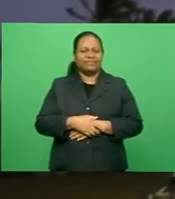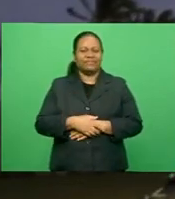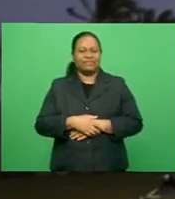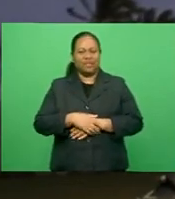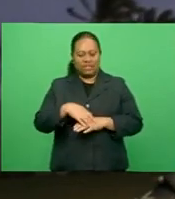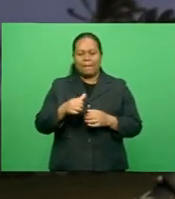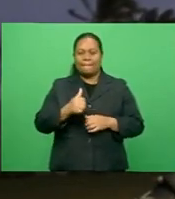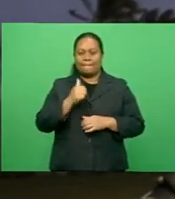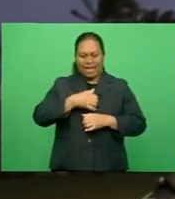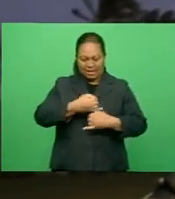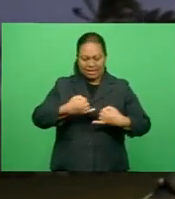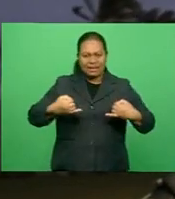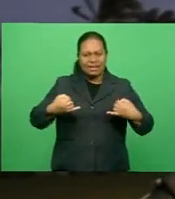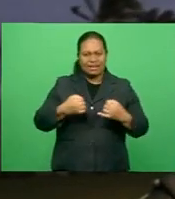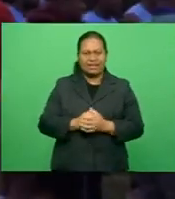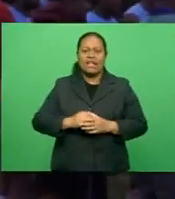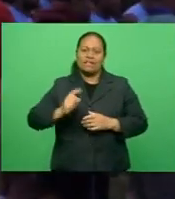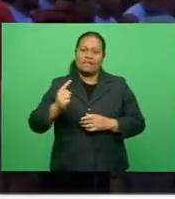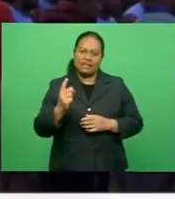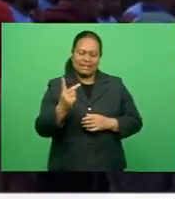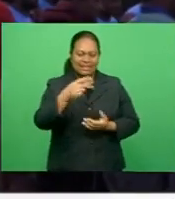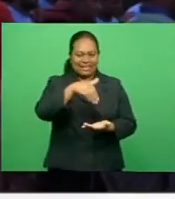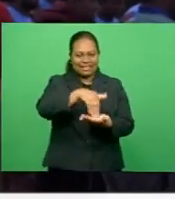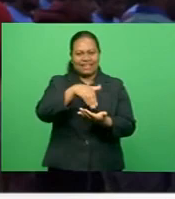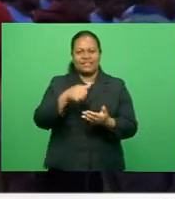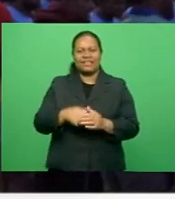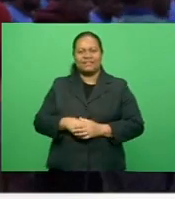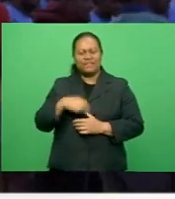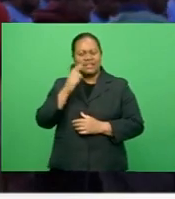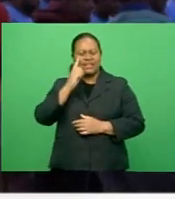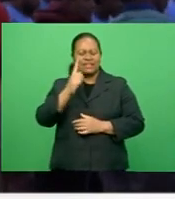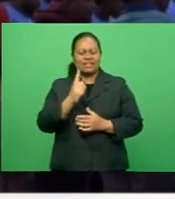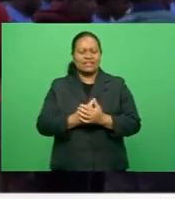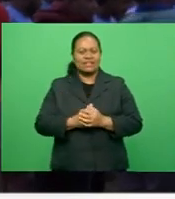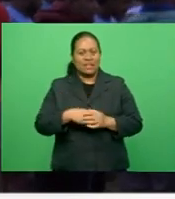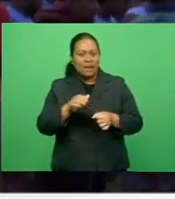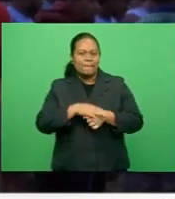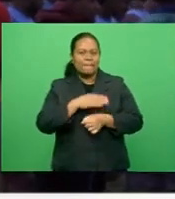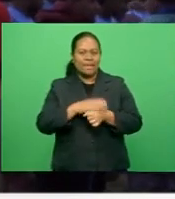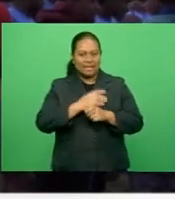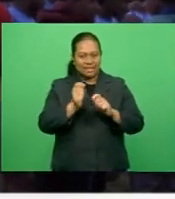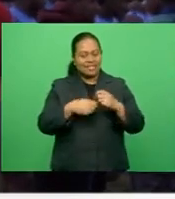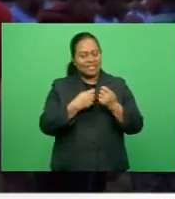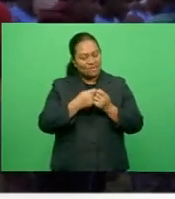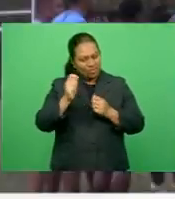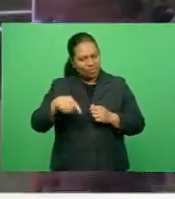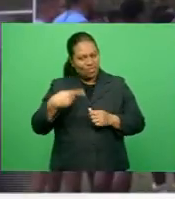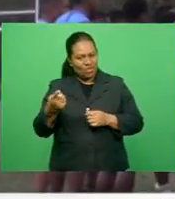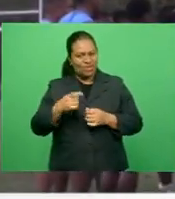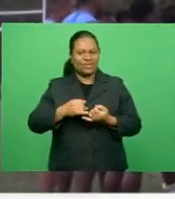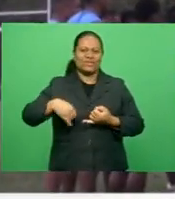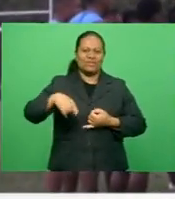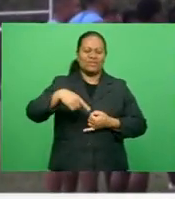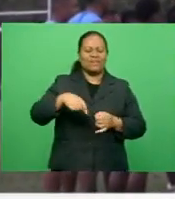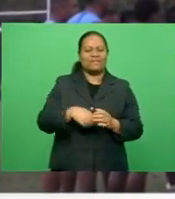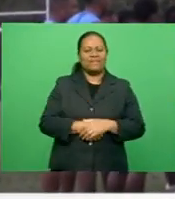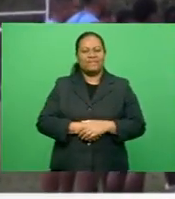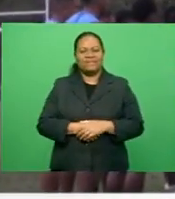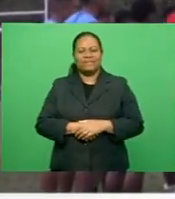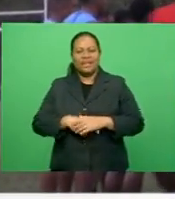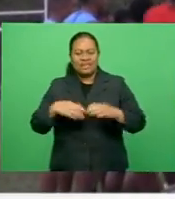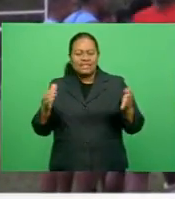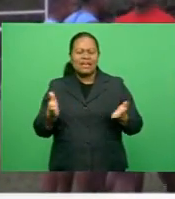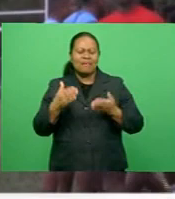backline, especially the first, the second, and center. Taniela Songoniwasalo will make his debut for Suva tomorrow, relishing the chance to